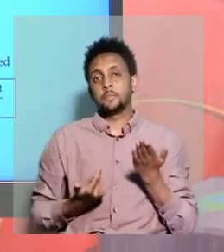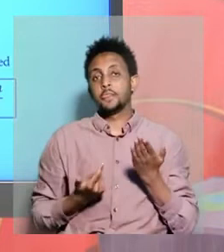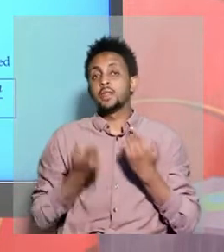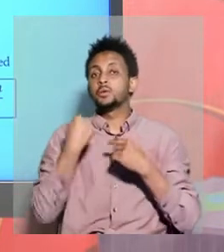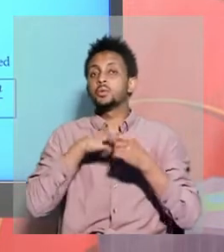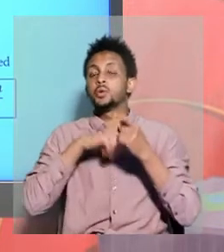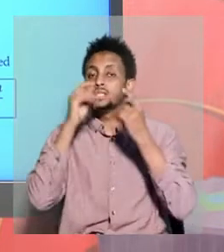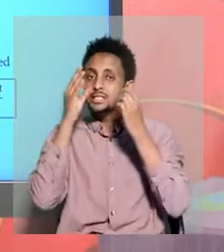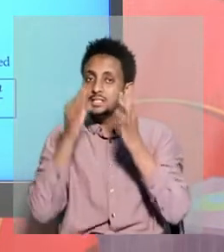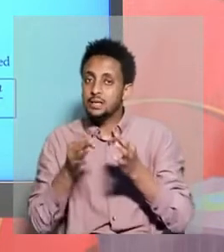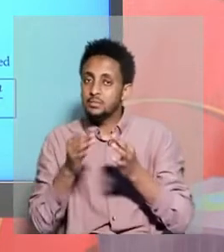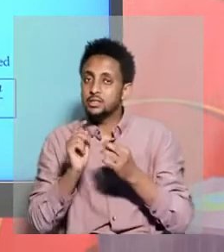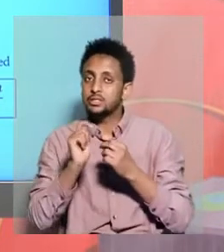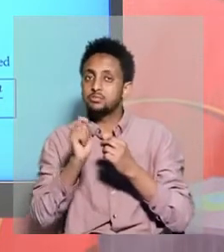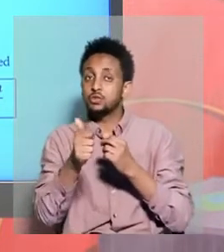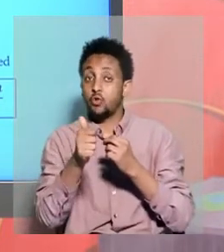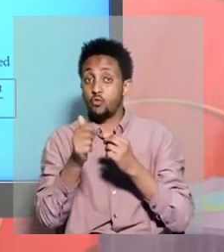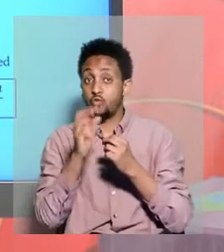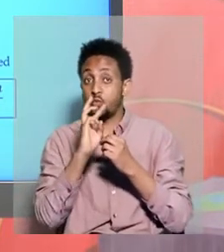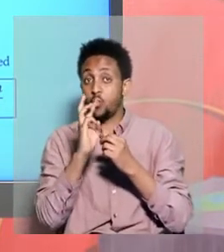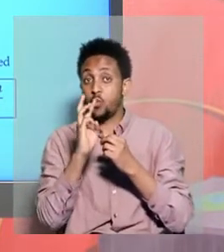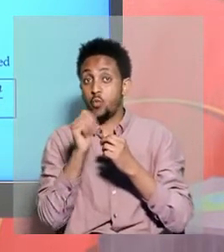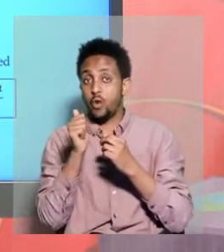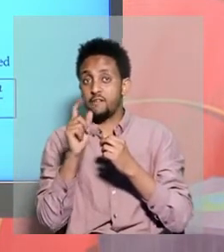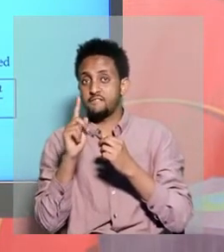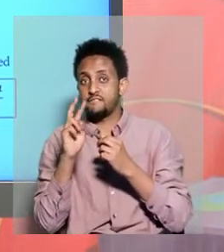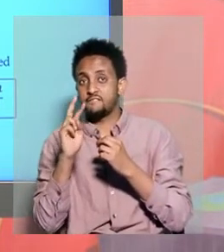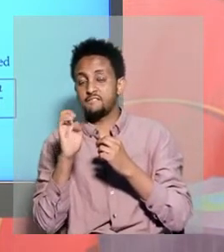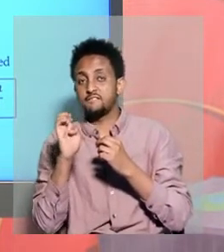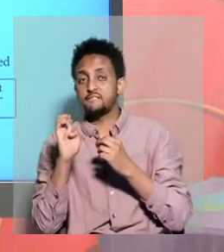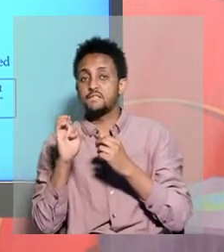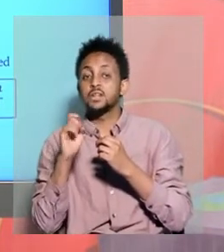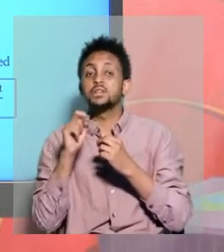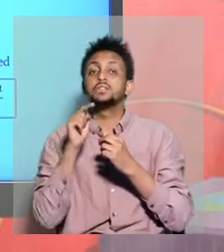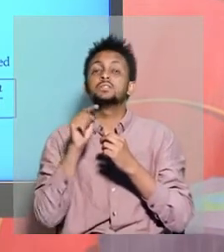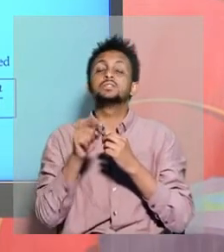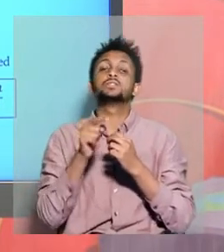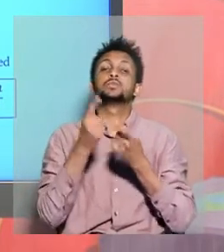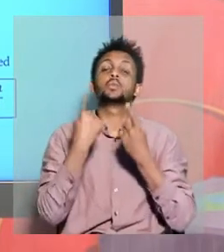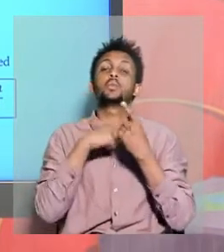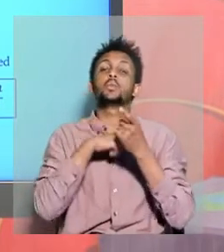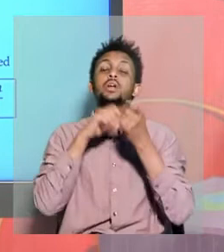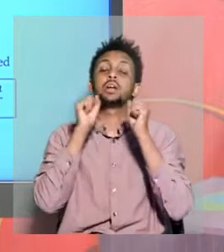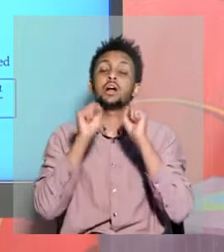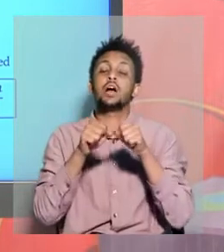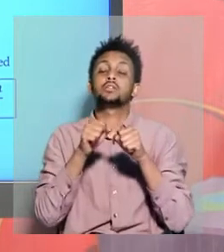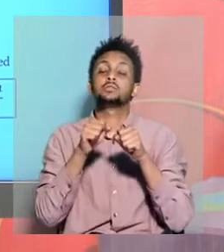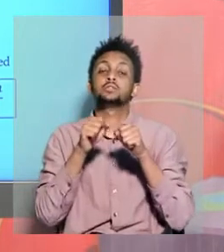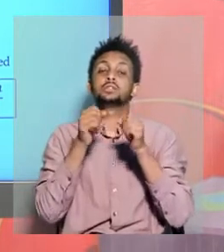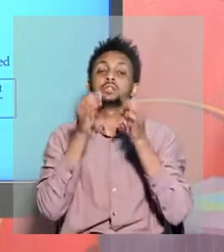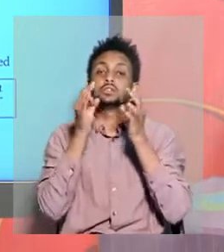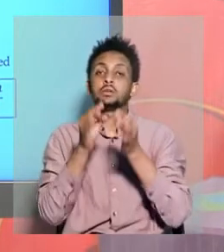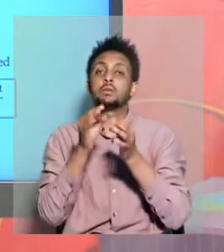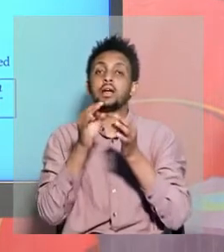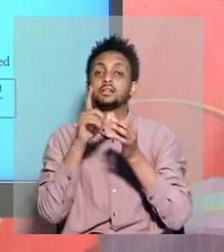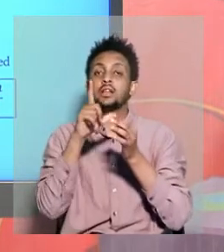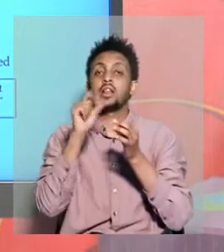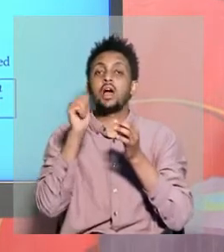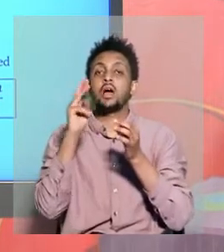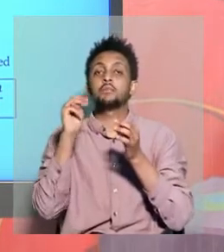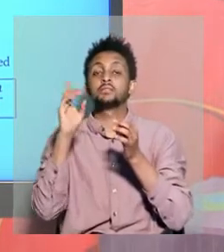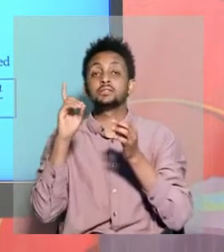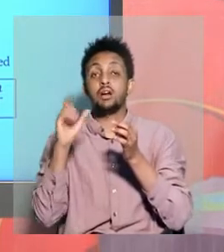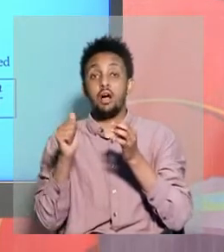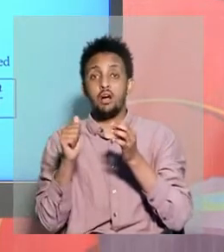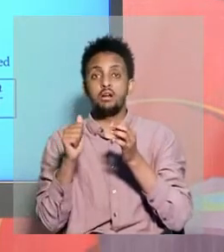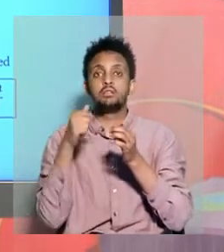can determine the speed of a wave as lambda times frequency, and you can determine lambda from the wave number